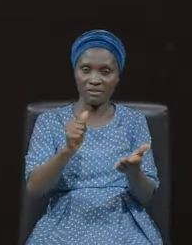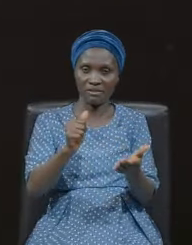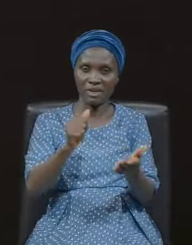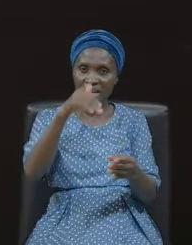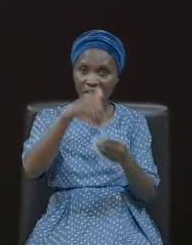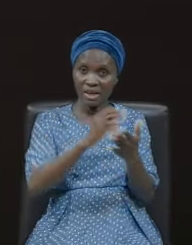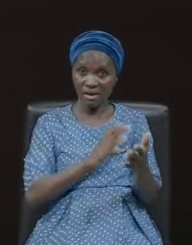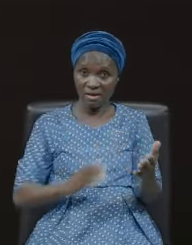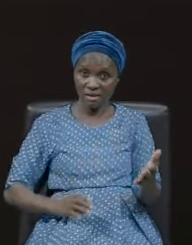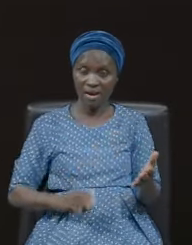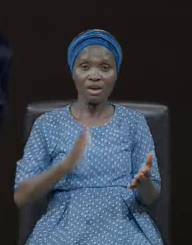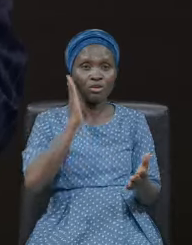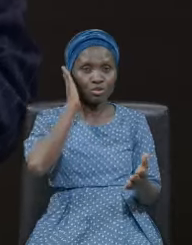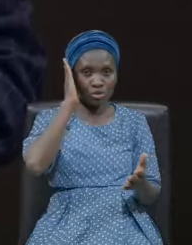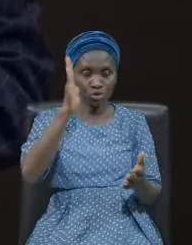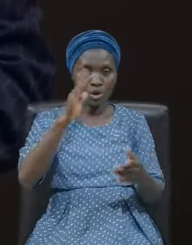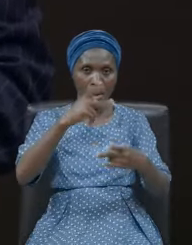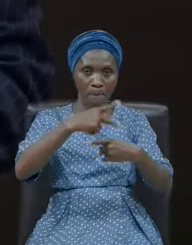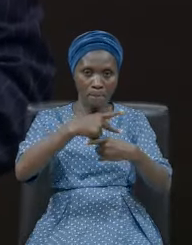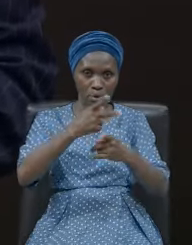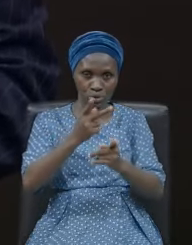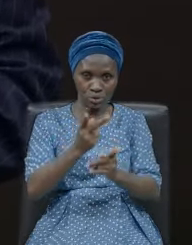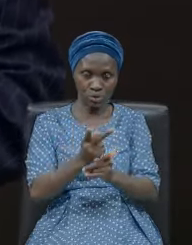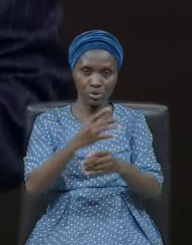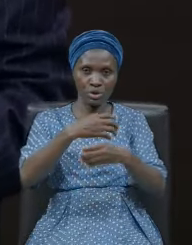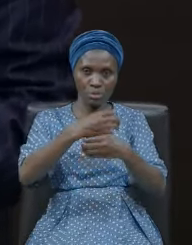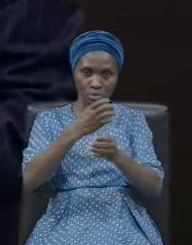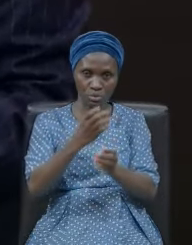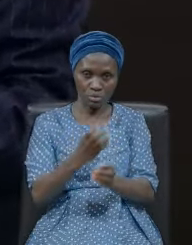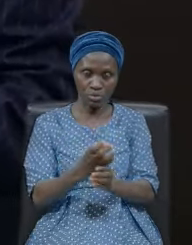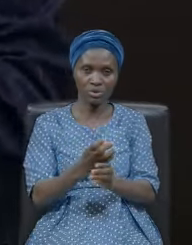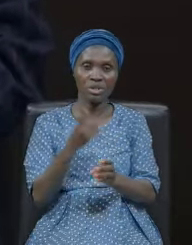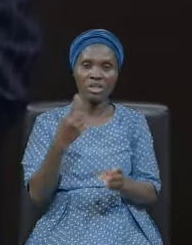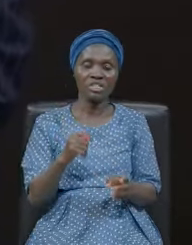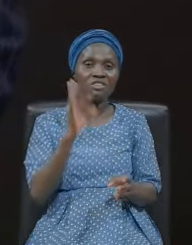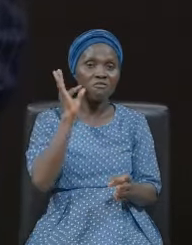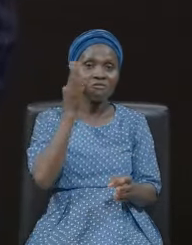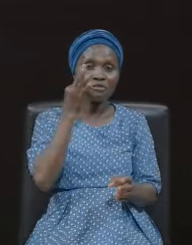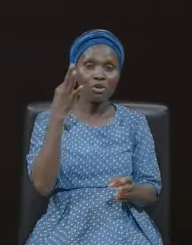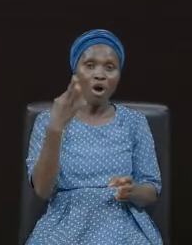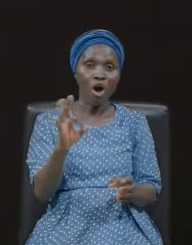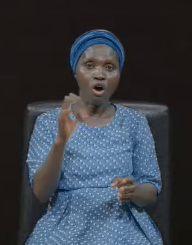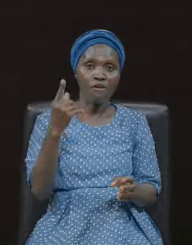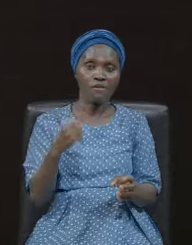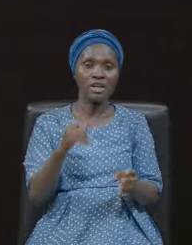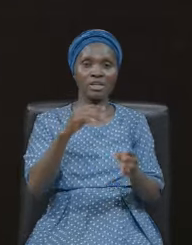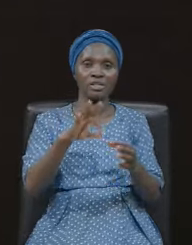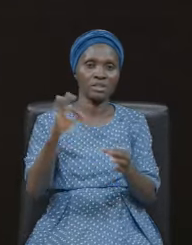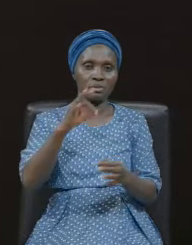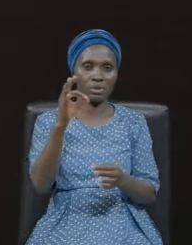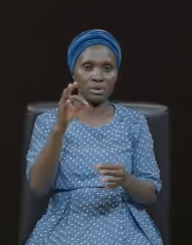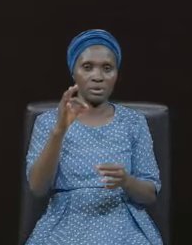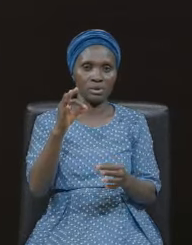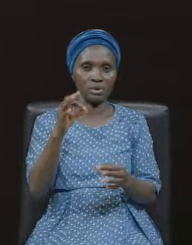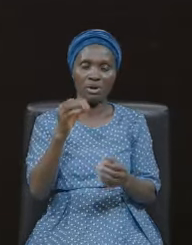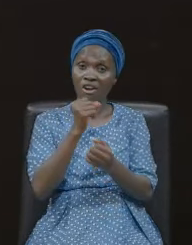produce the fruit of the Spirit. Love, so